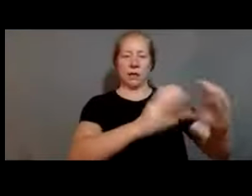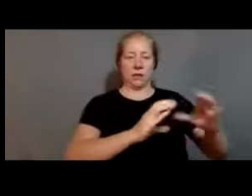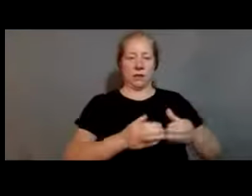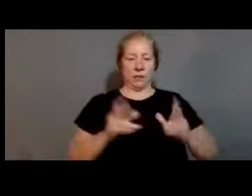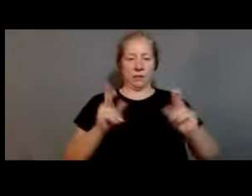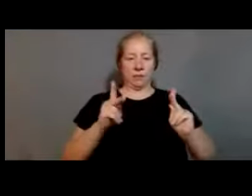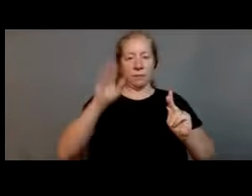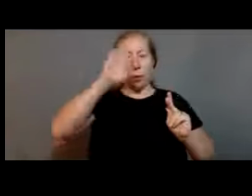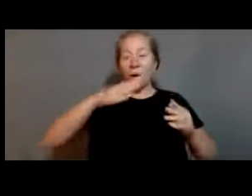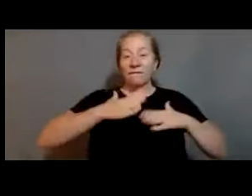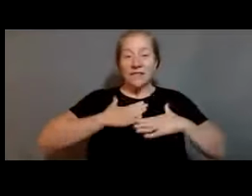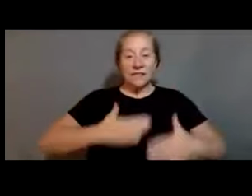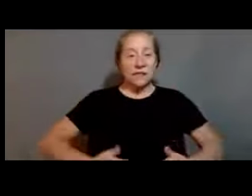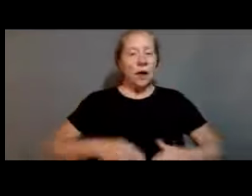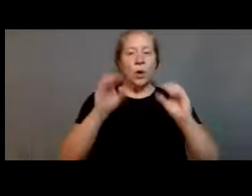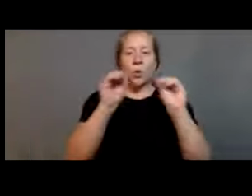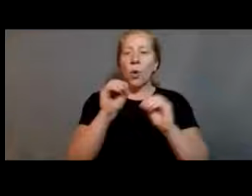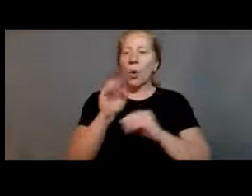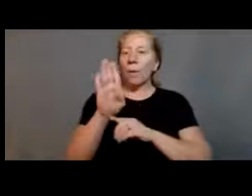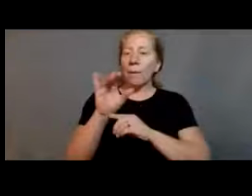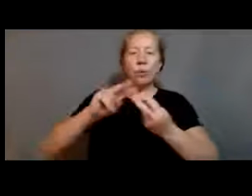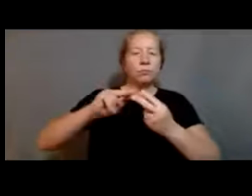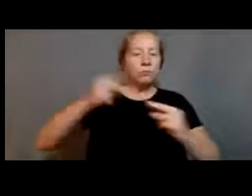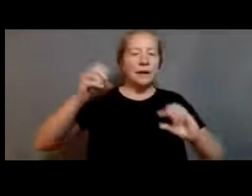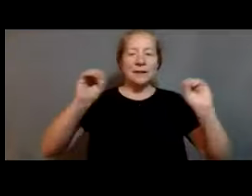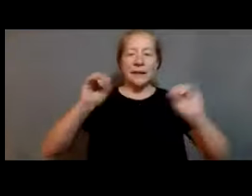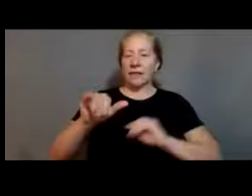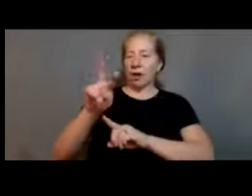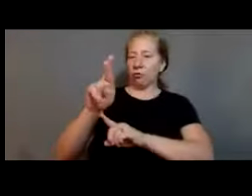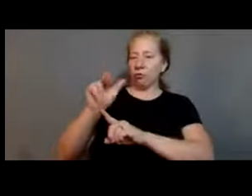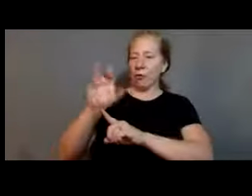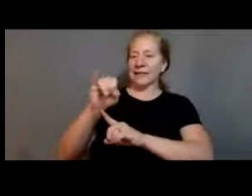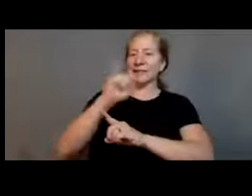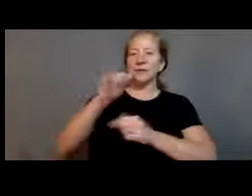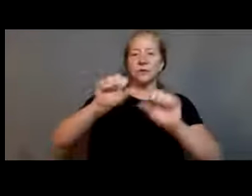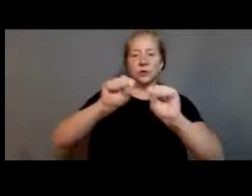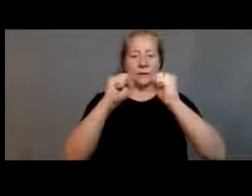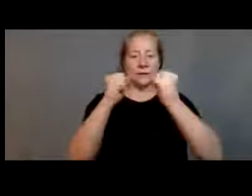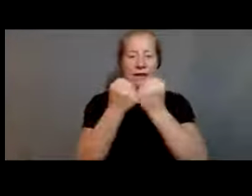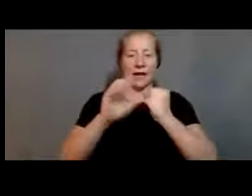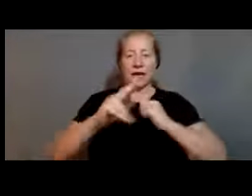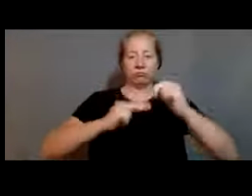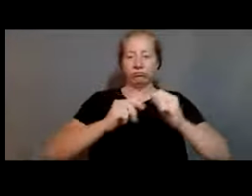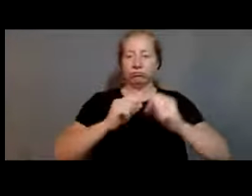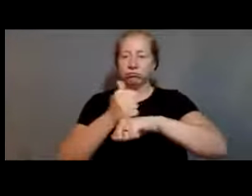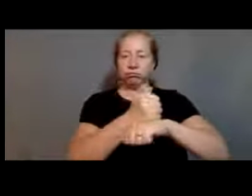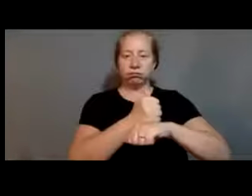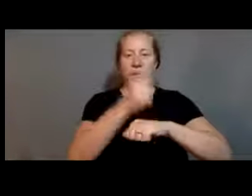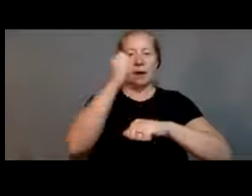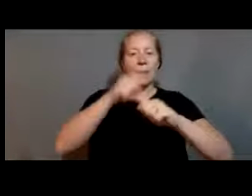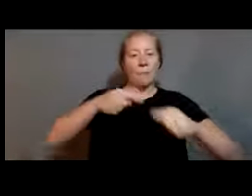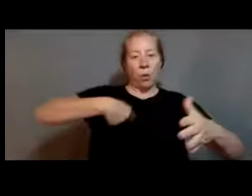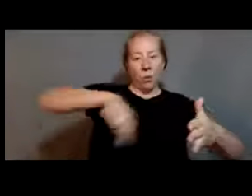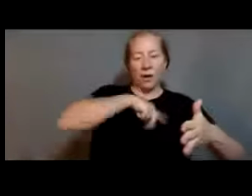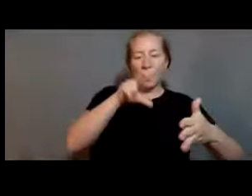no biological basis for race. Race is a social construct, but it is used by us, right, to